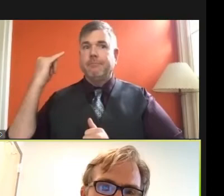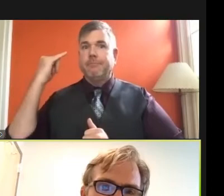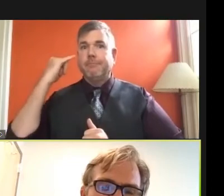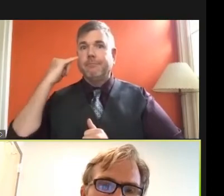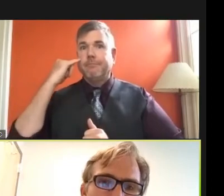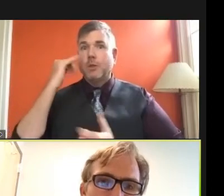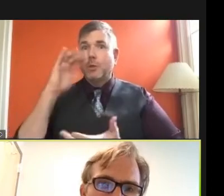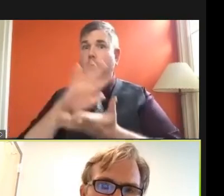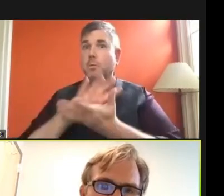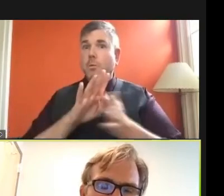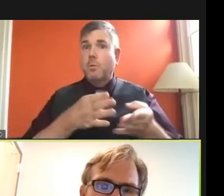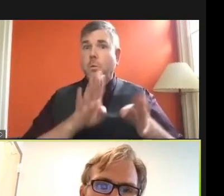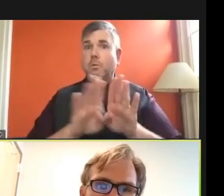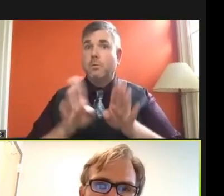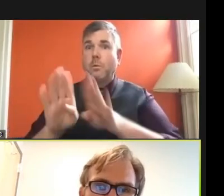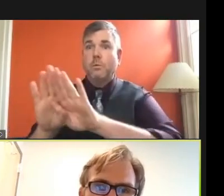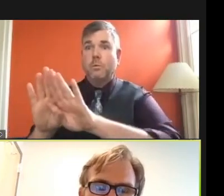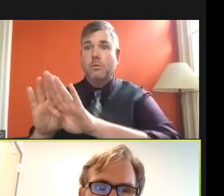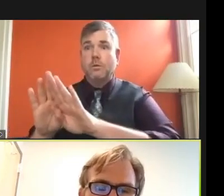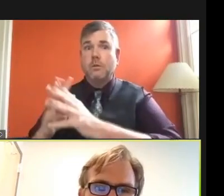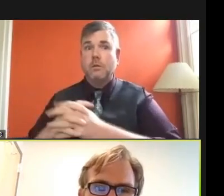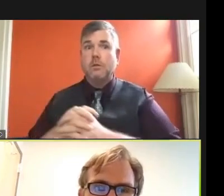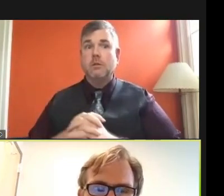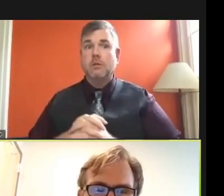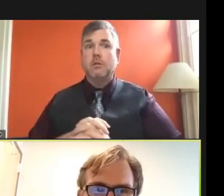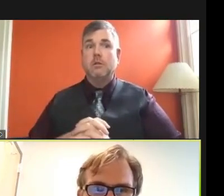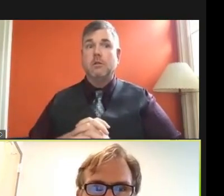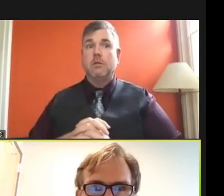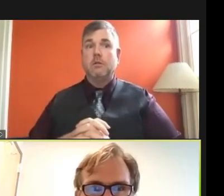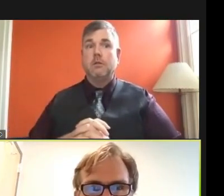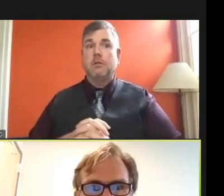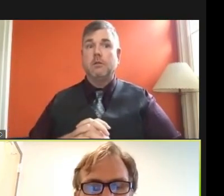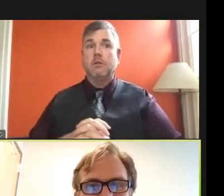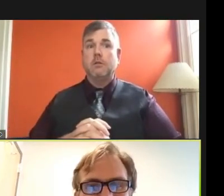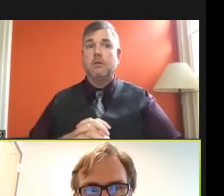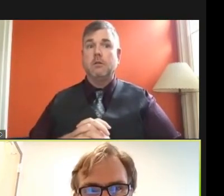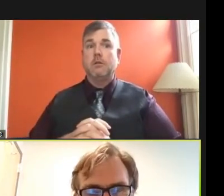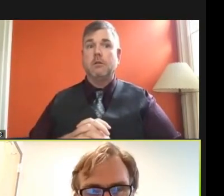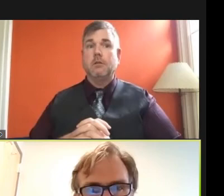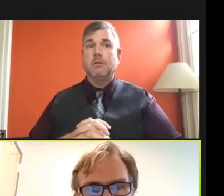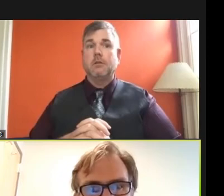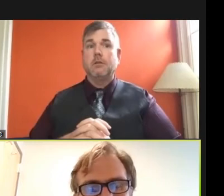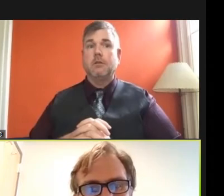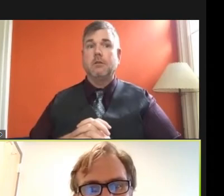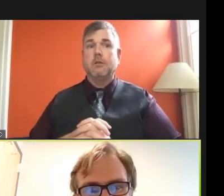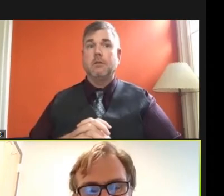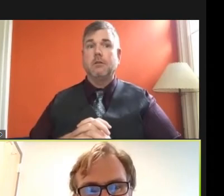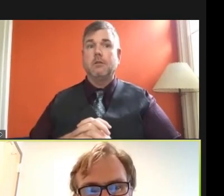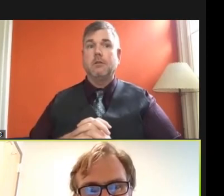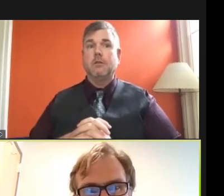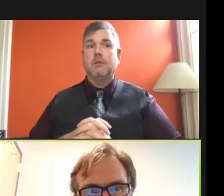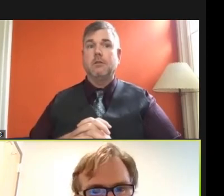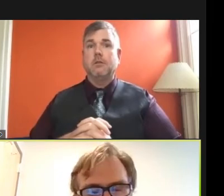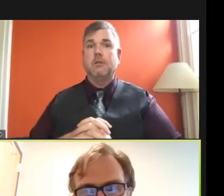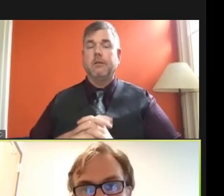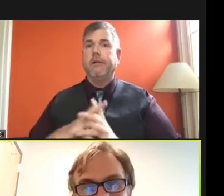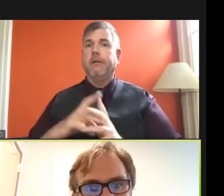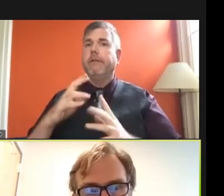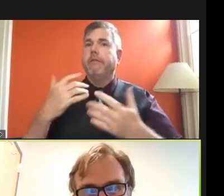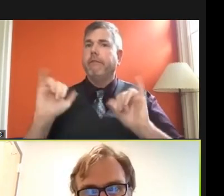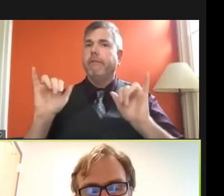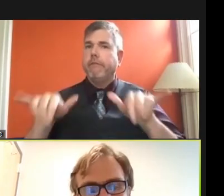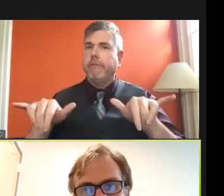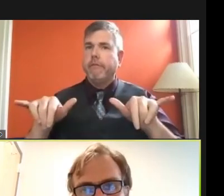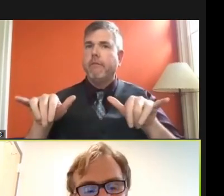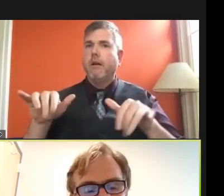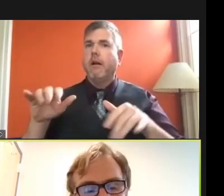disease transmission increased. And that's because if that one child can't stay home with that one parent, you have other